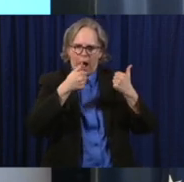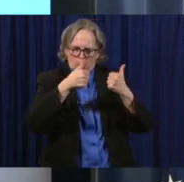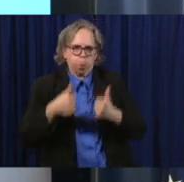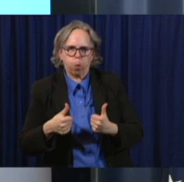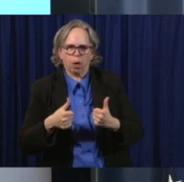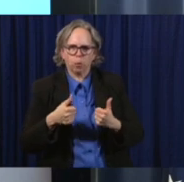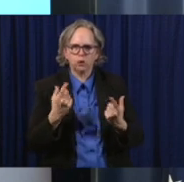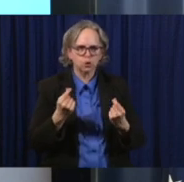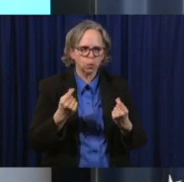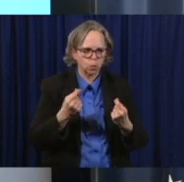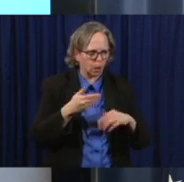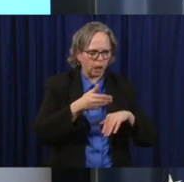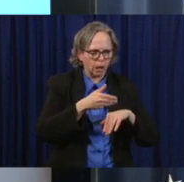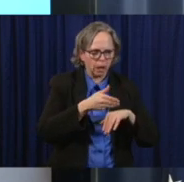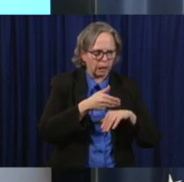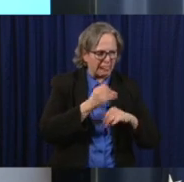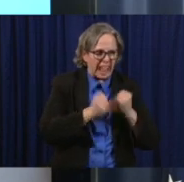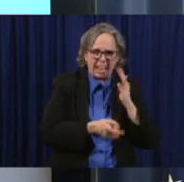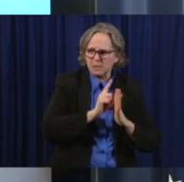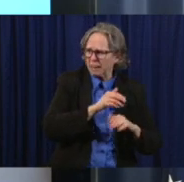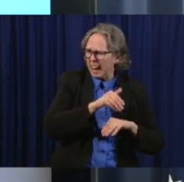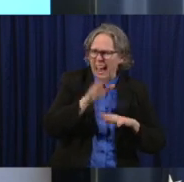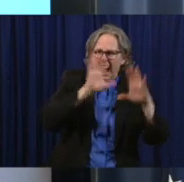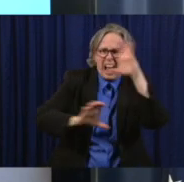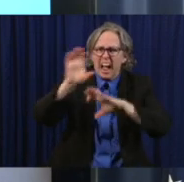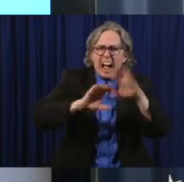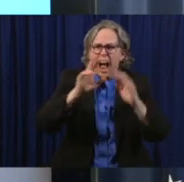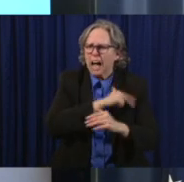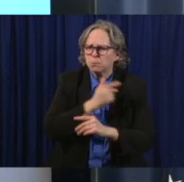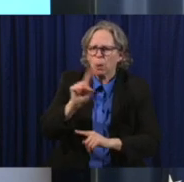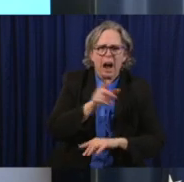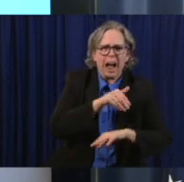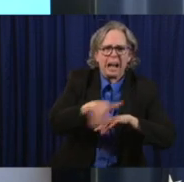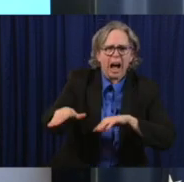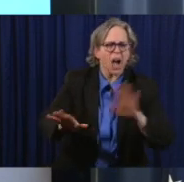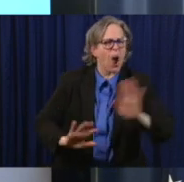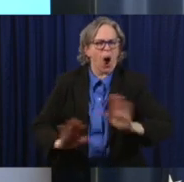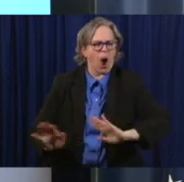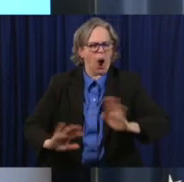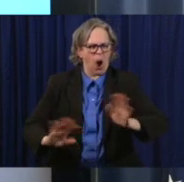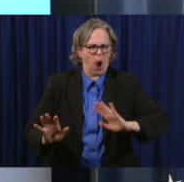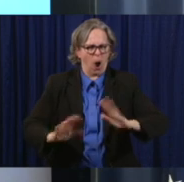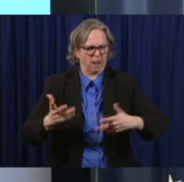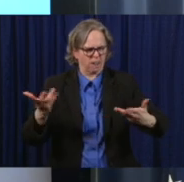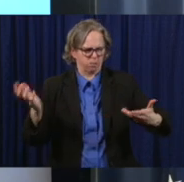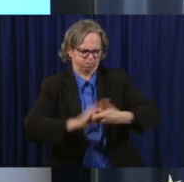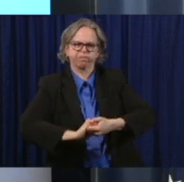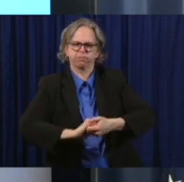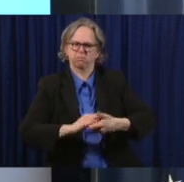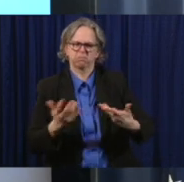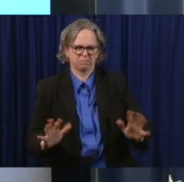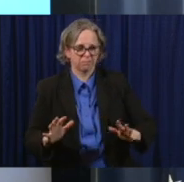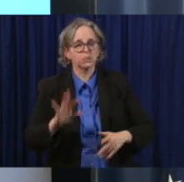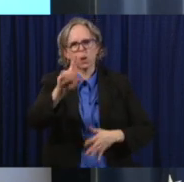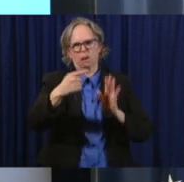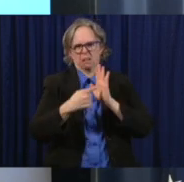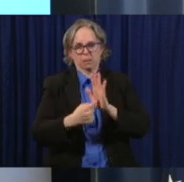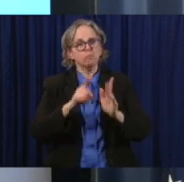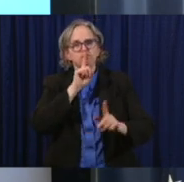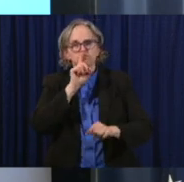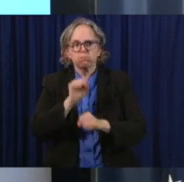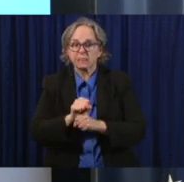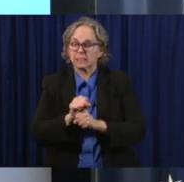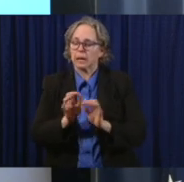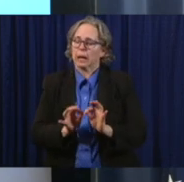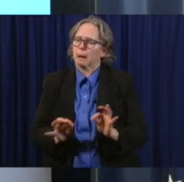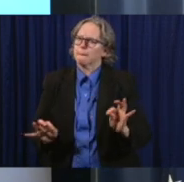there be chaos. So we've got an example I want to tell you about briefly where it shows the importance of